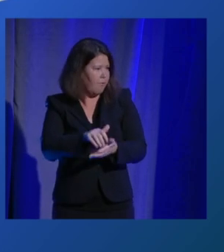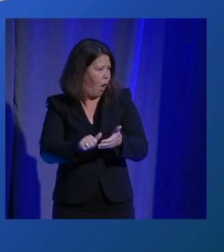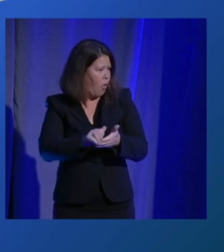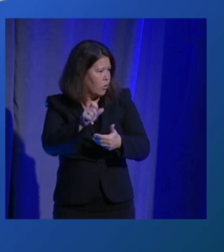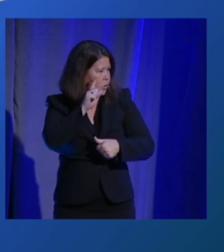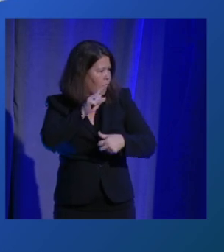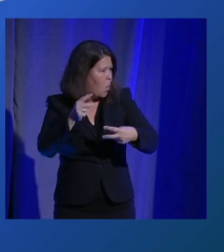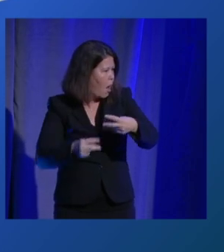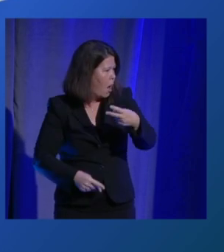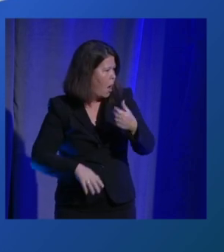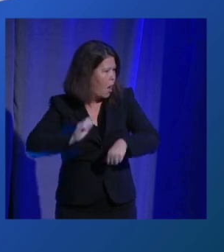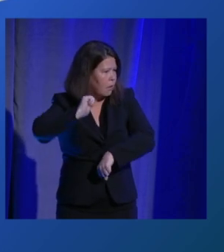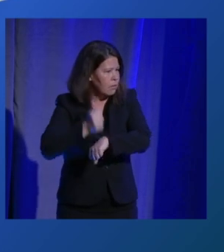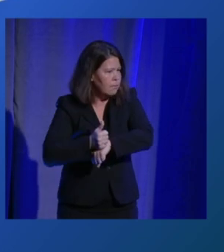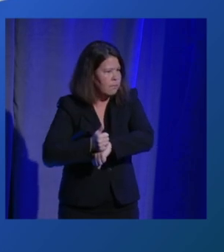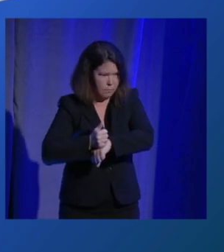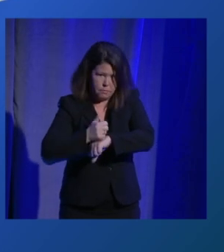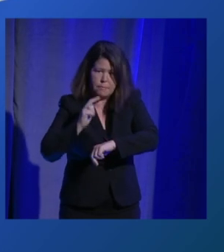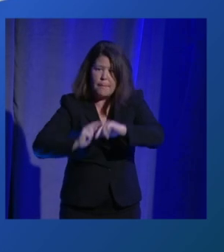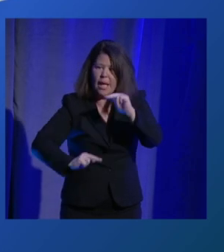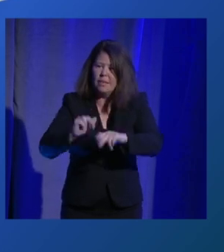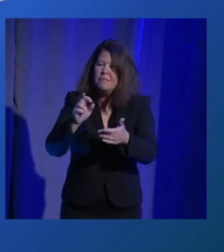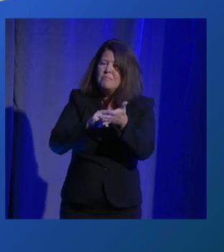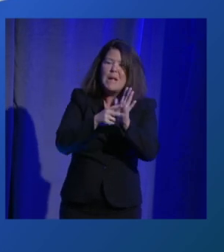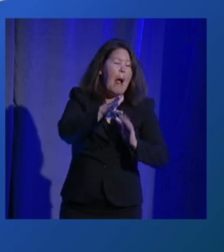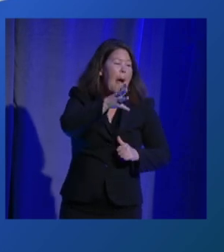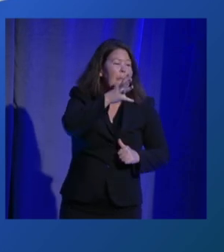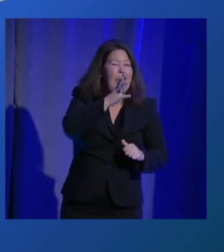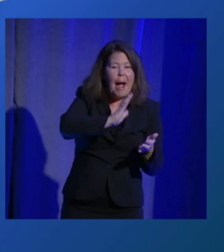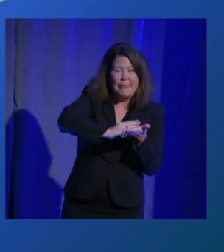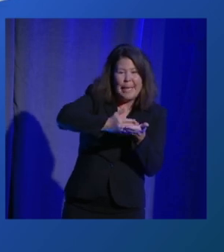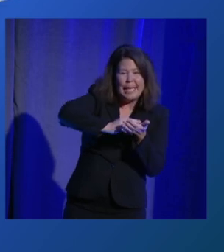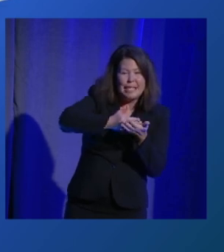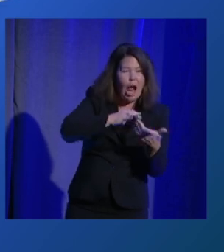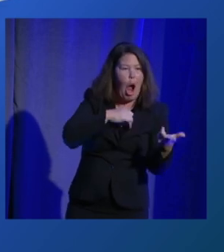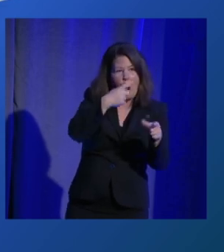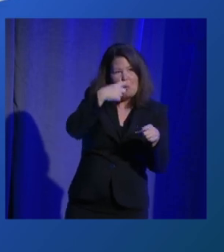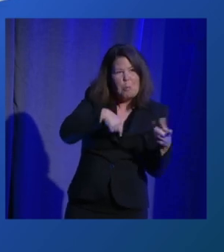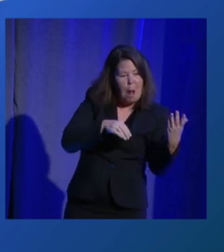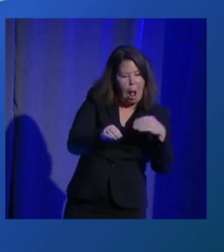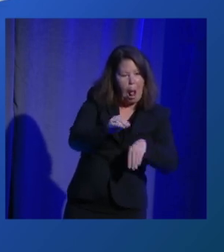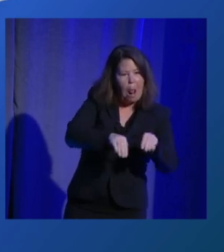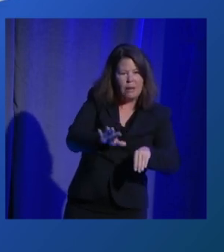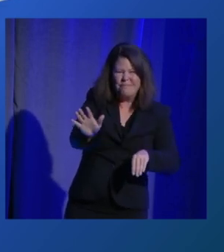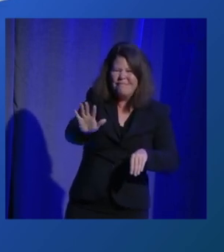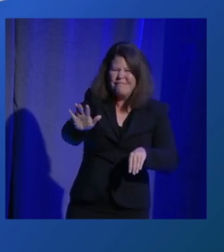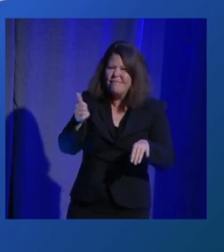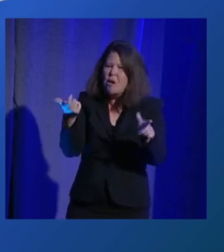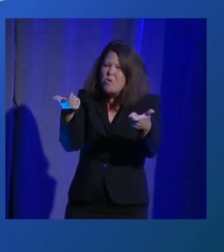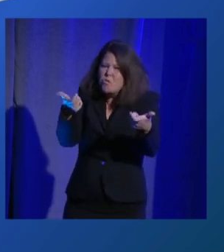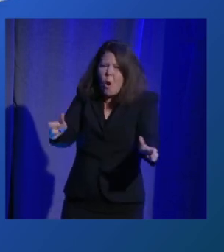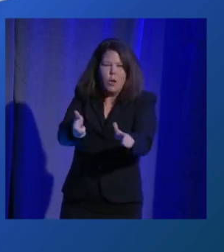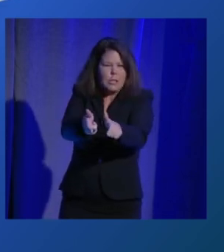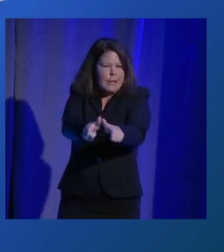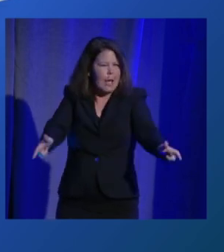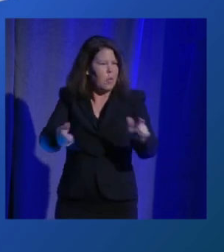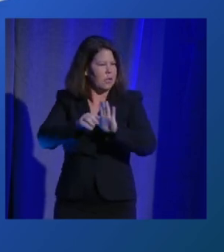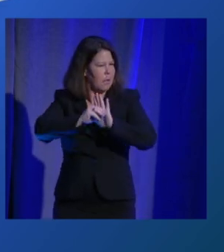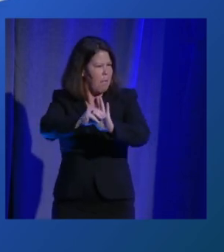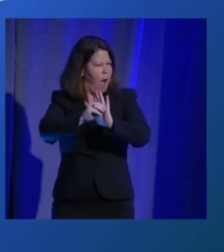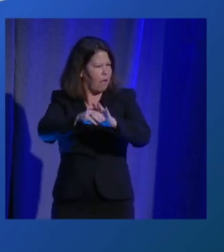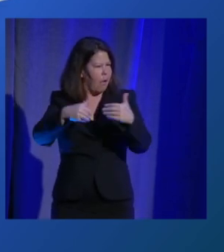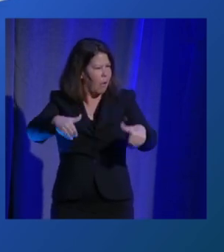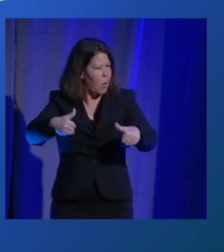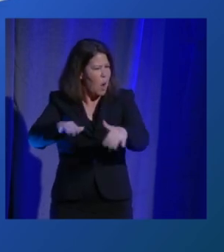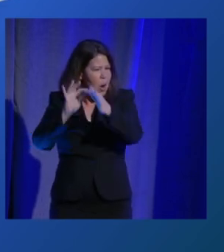these are not cheap this is not something you do in your Mom's Kitchen to build a large language model that's relevant Google estimates is going